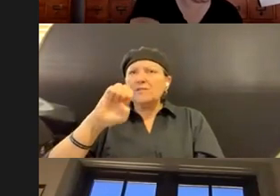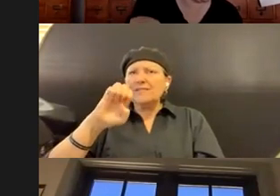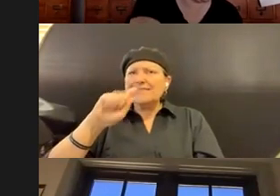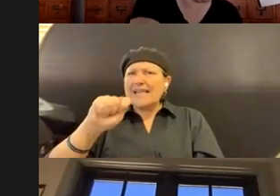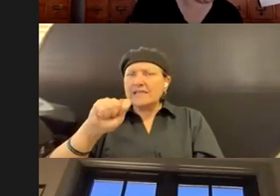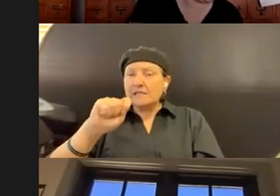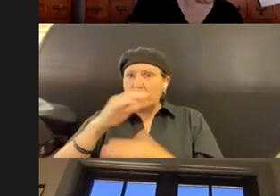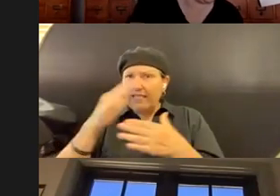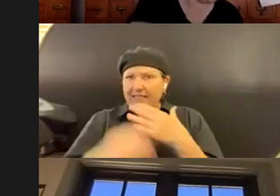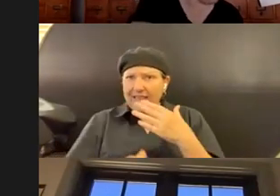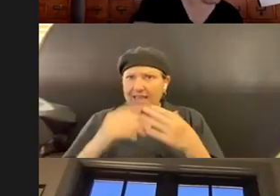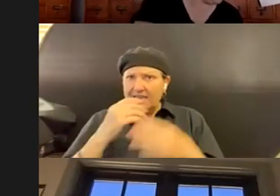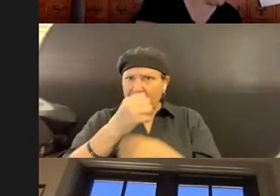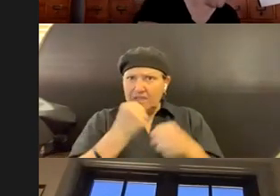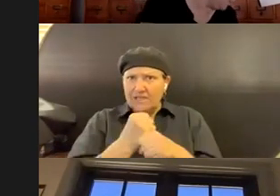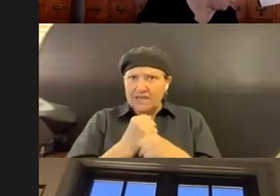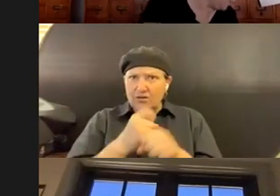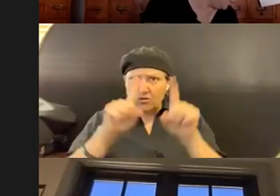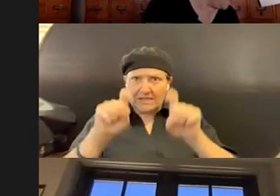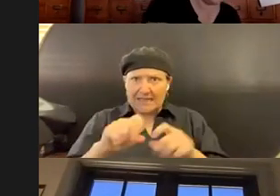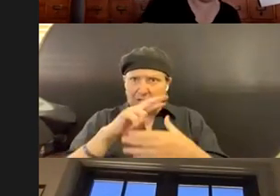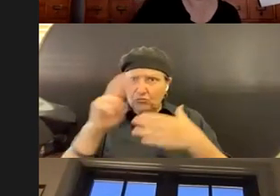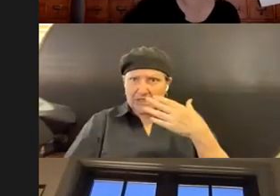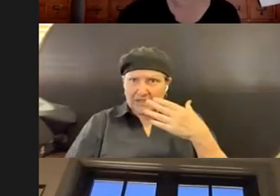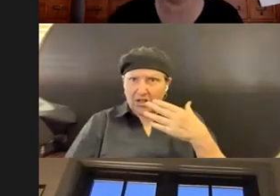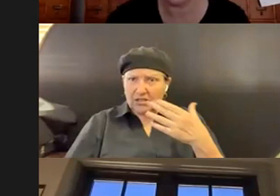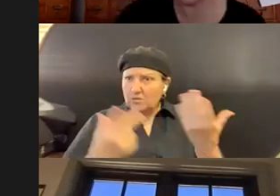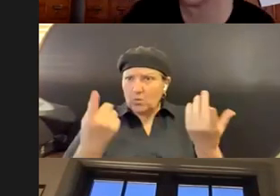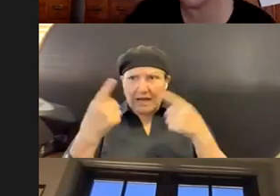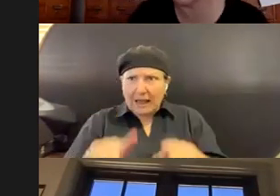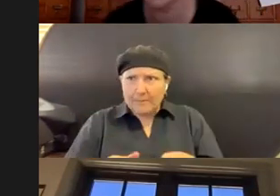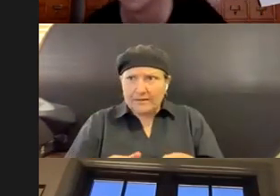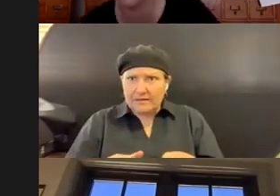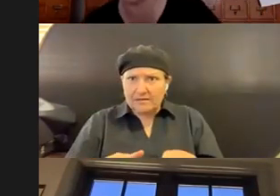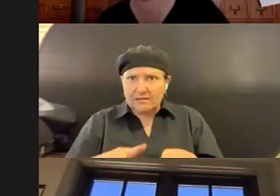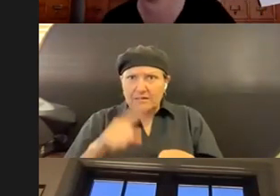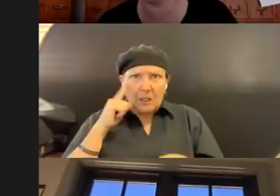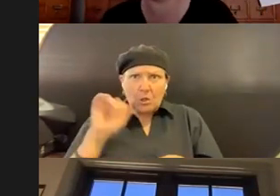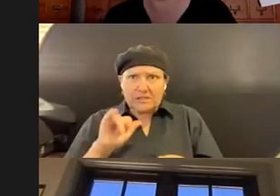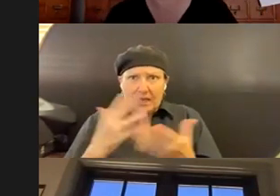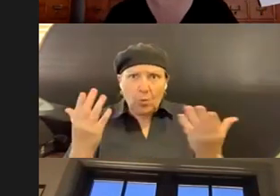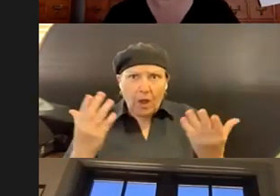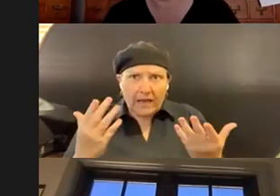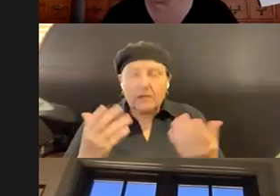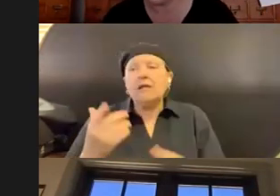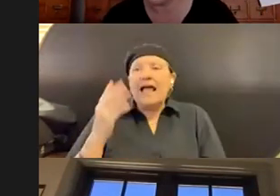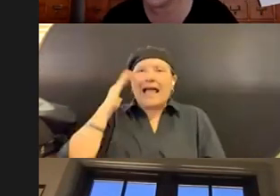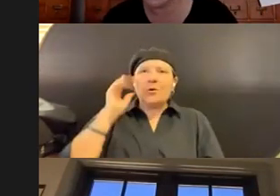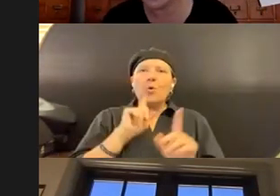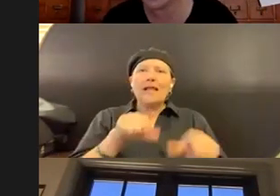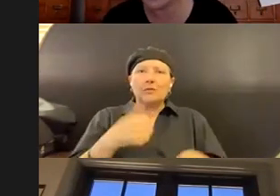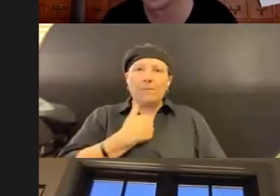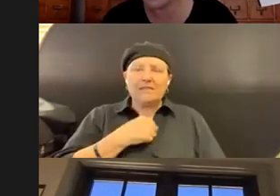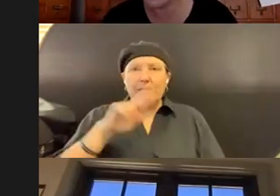results? What's that gonna look like? I know the answer to this too, if you like. Go for it, Mr. Minda. Yeah, so